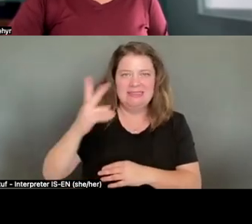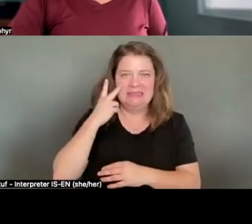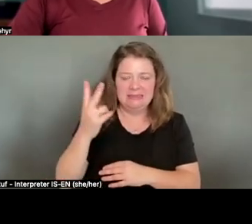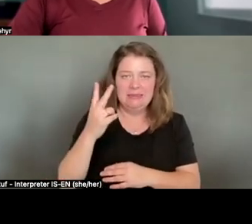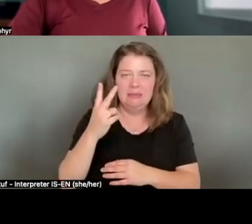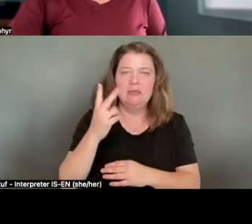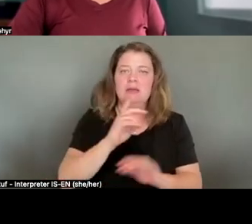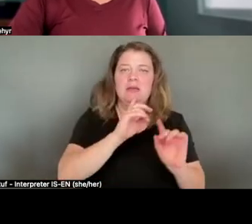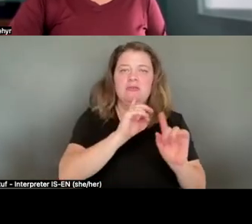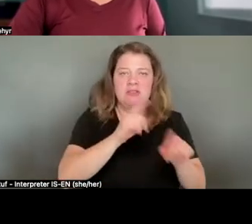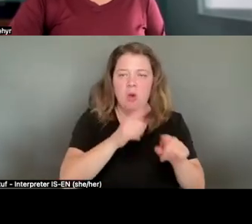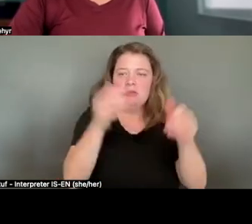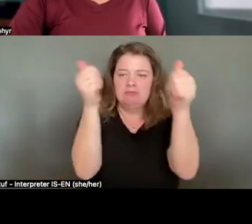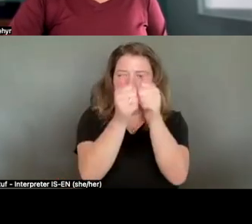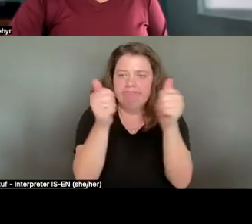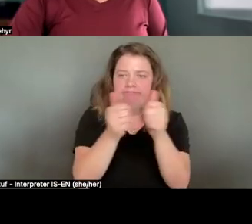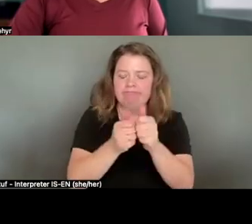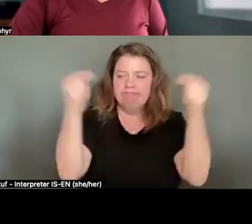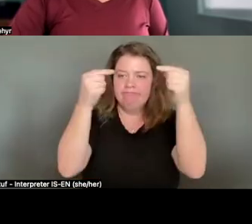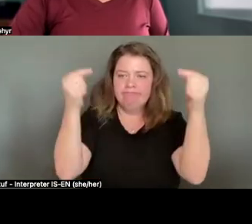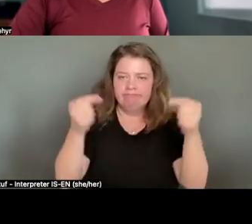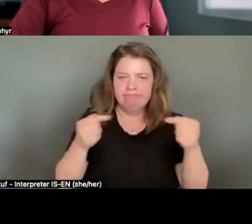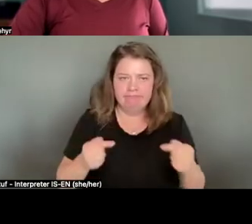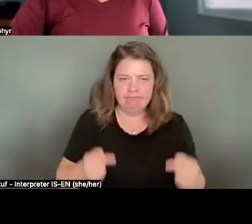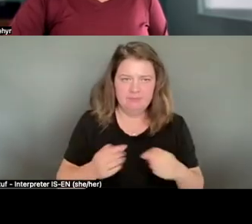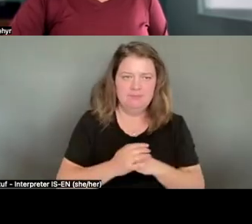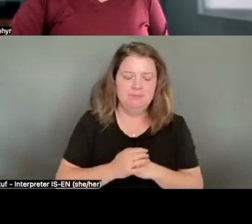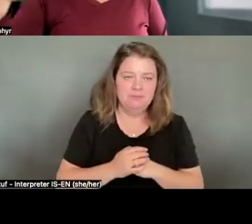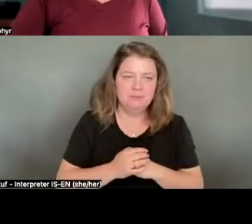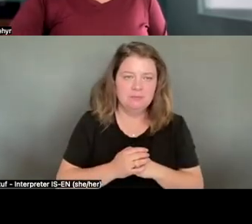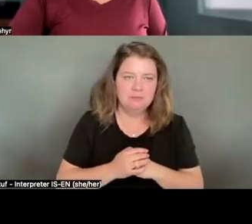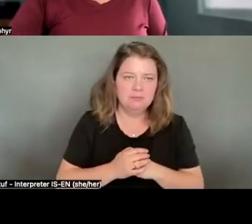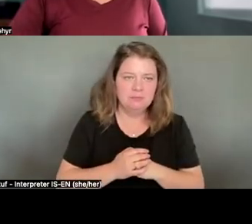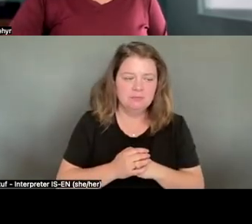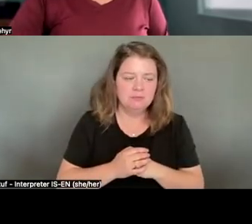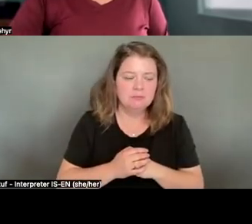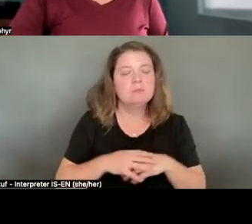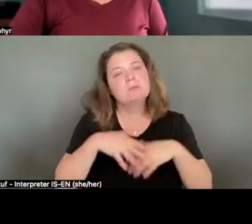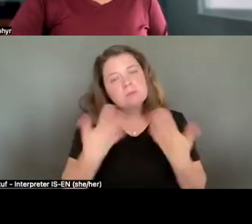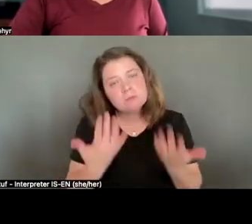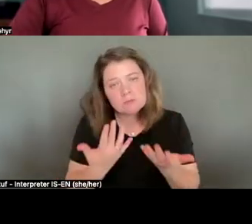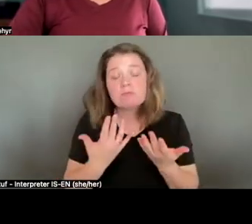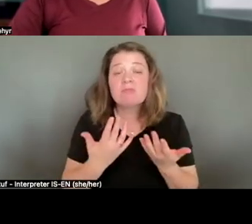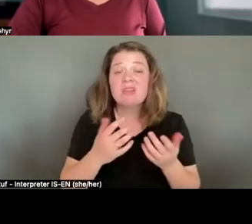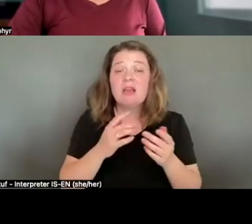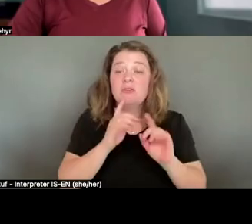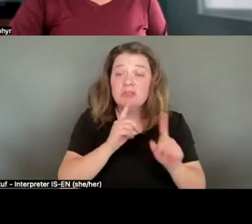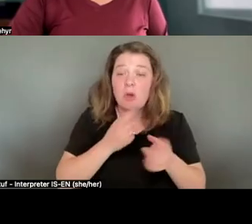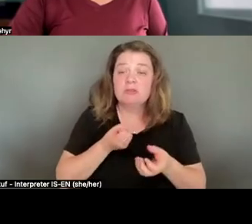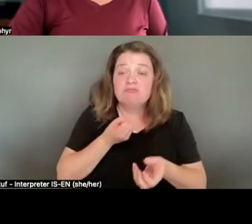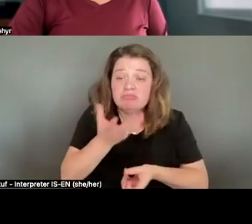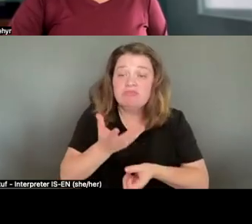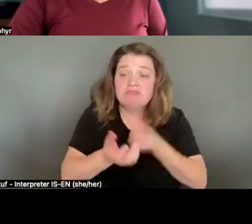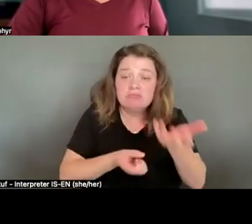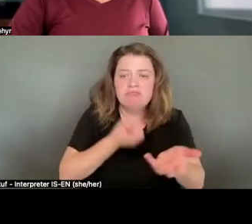associated in the task. And then a bunch of responses were further excluded from this